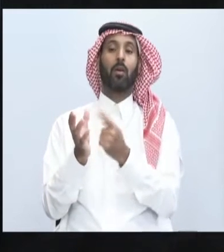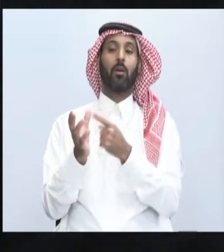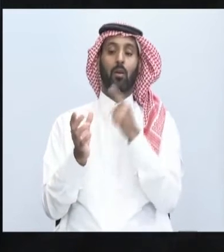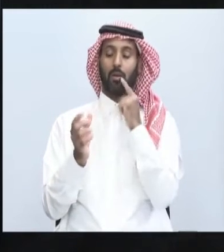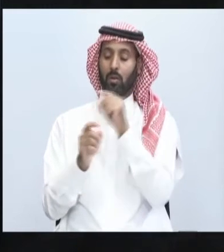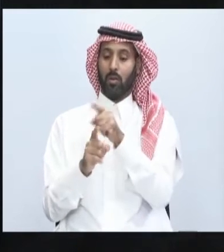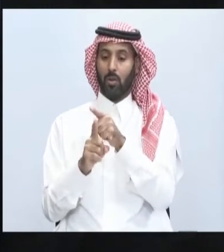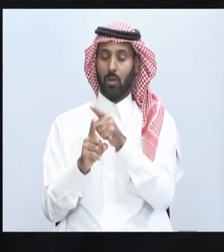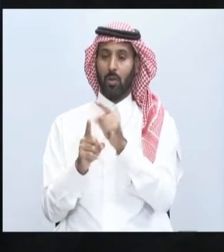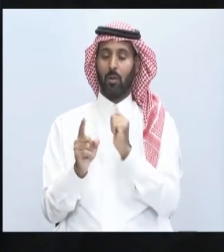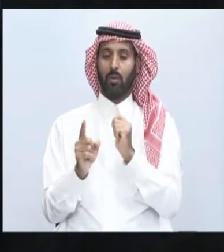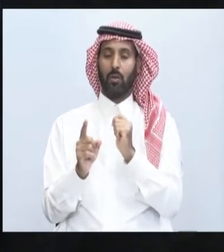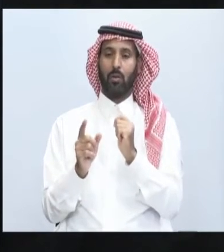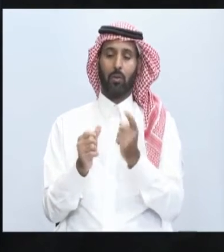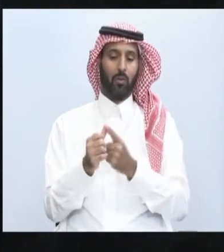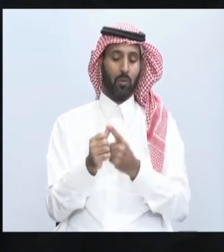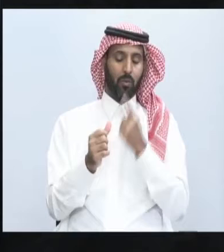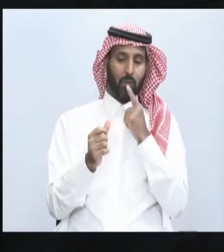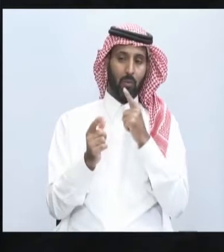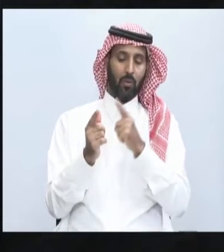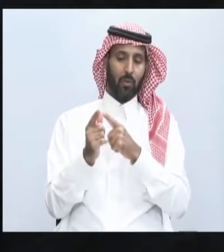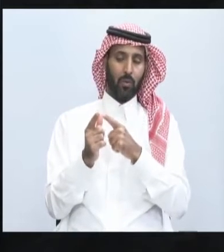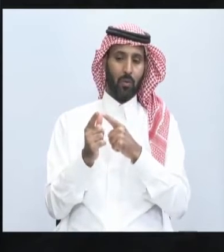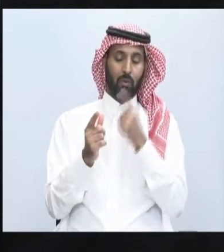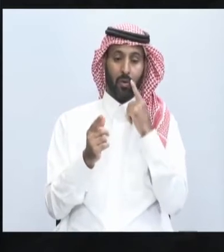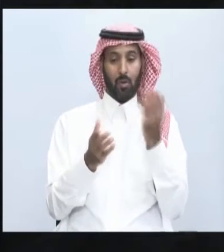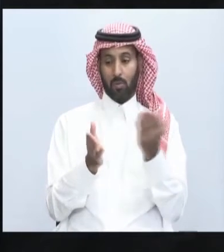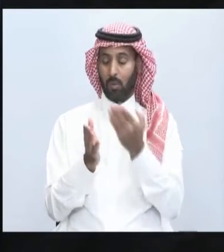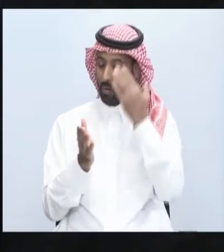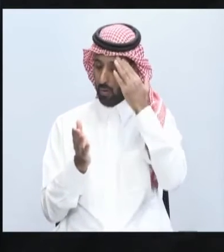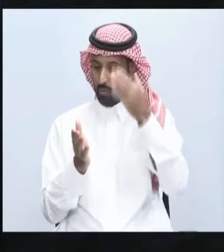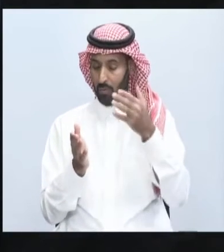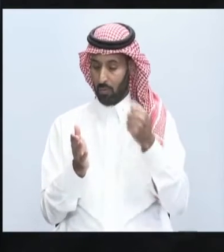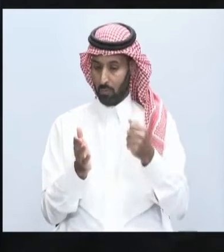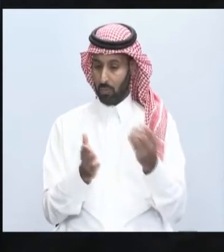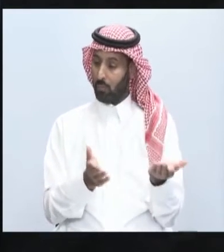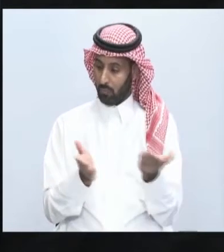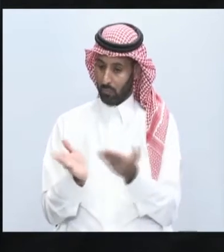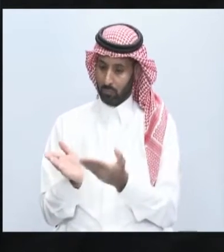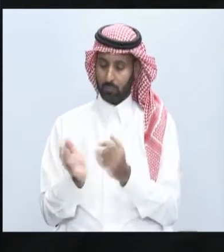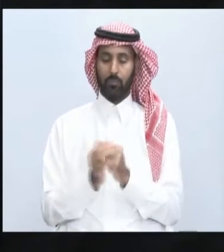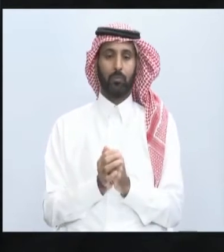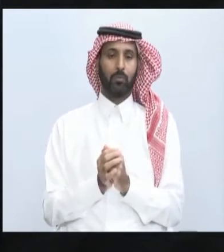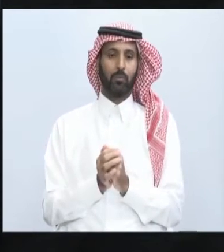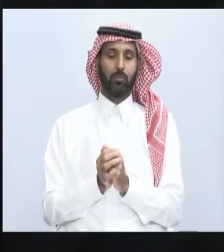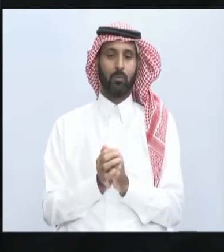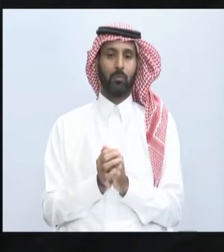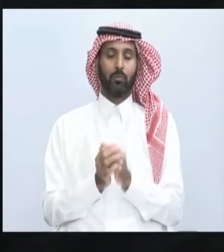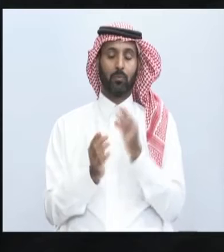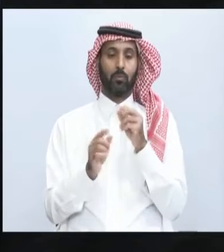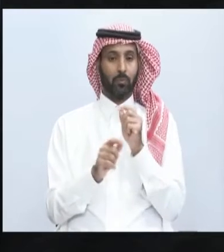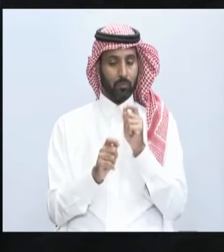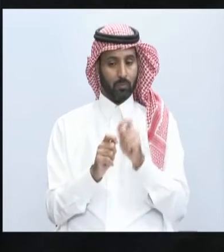given by the tour guide. He gave us He first greet us, he welcomed us, and then he gave